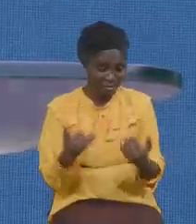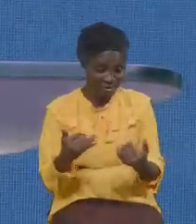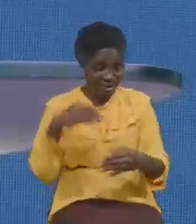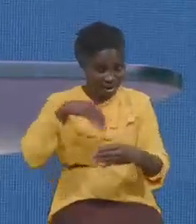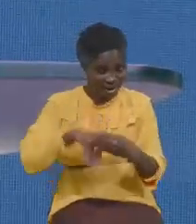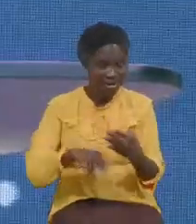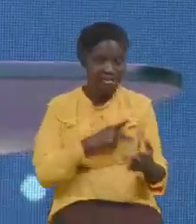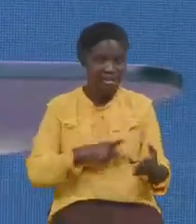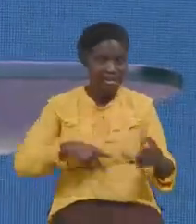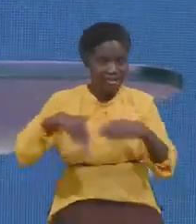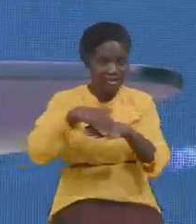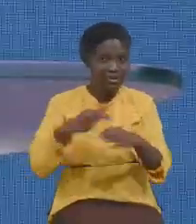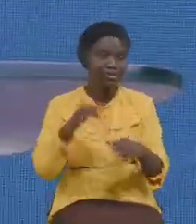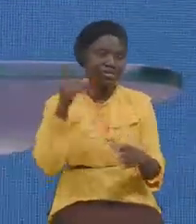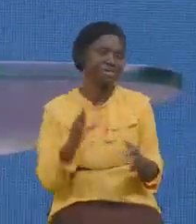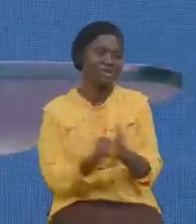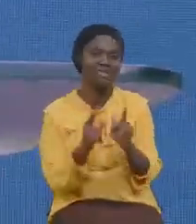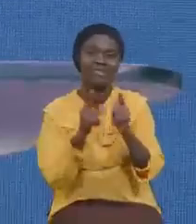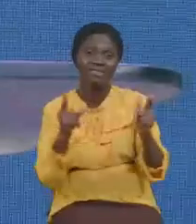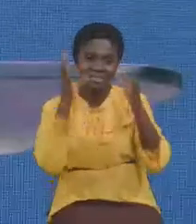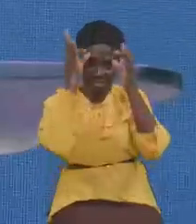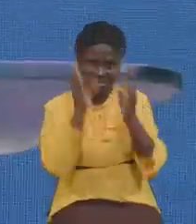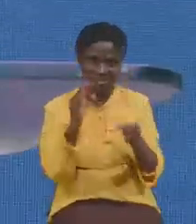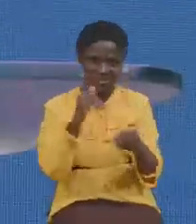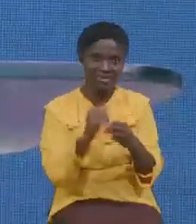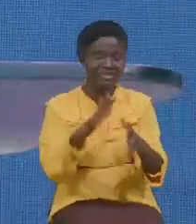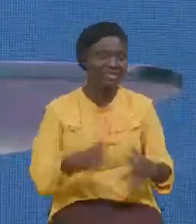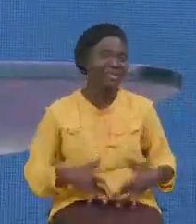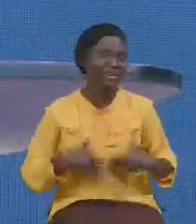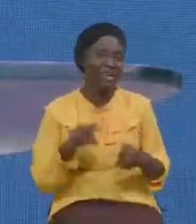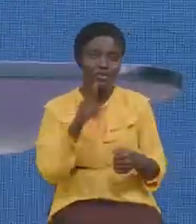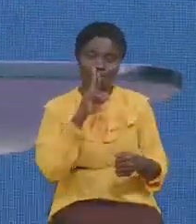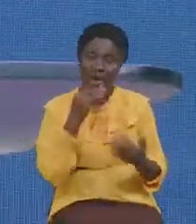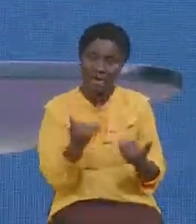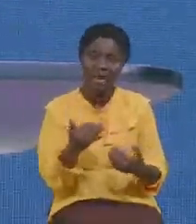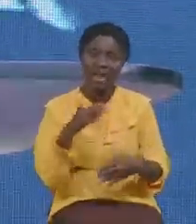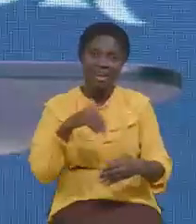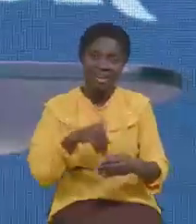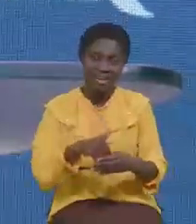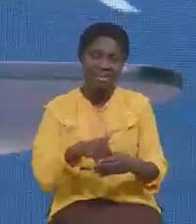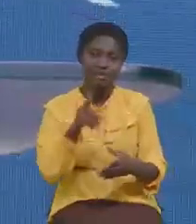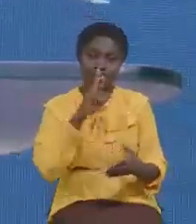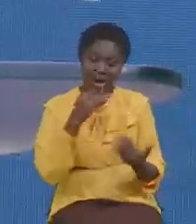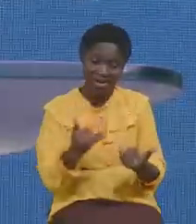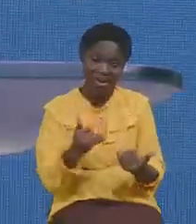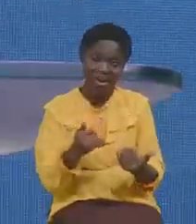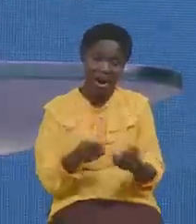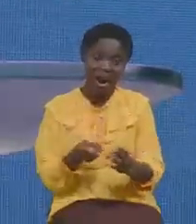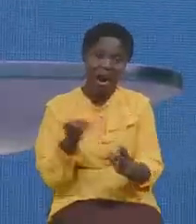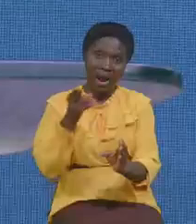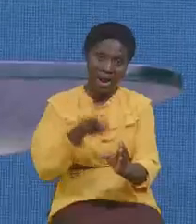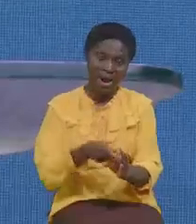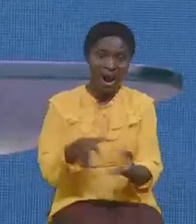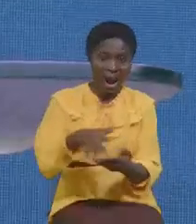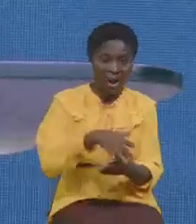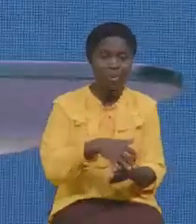Great is that decision you have taken. You are part of the new birth in Christ. You are part of the people who have come into